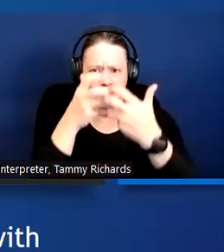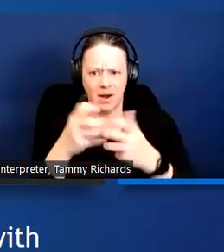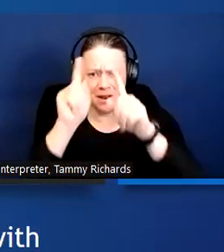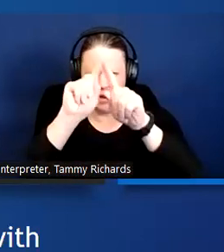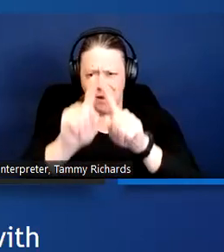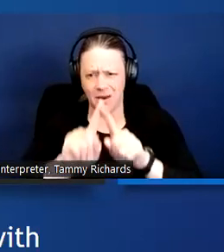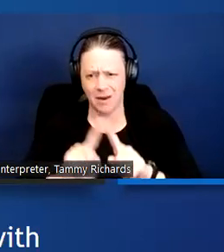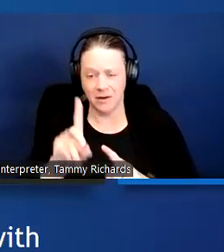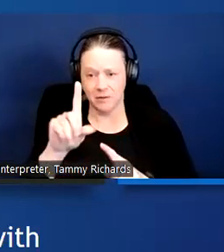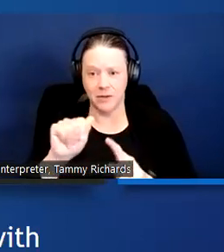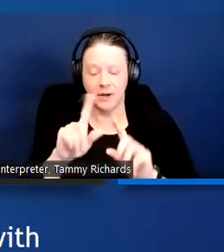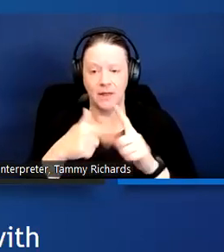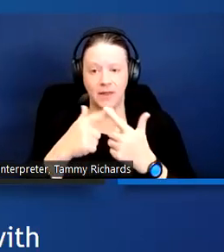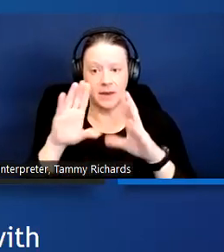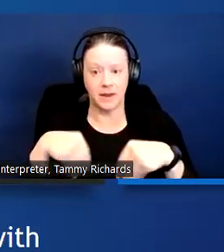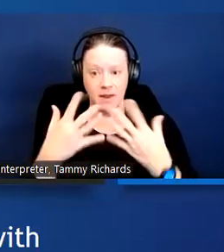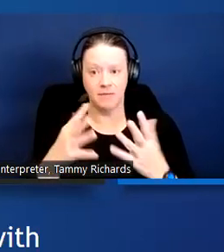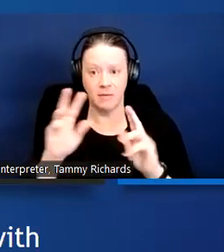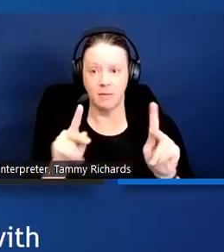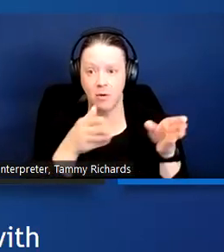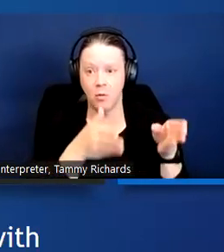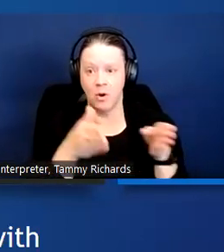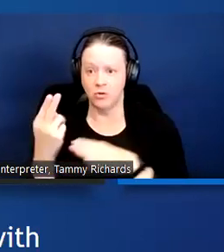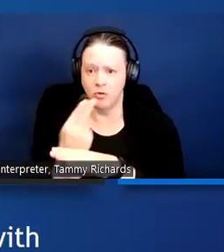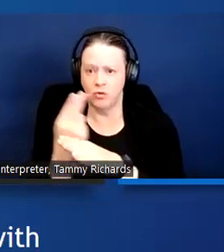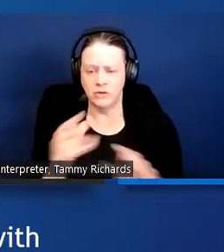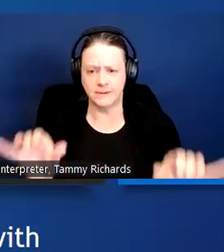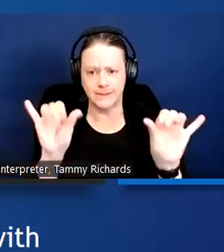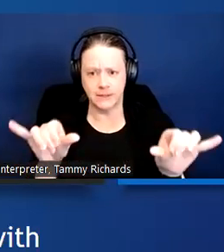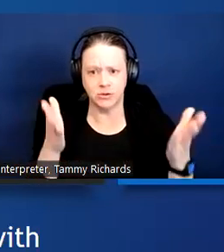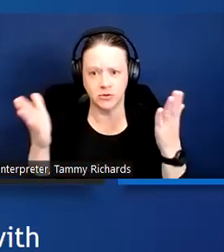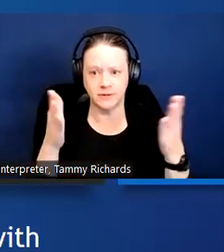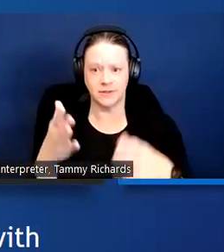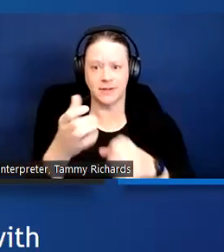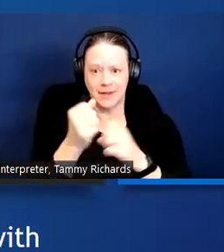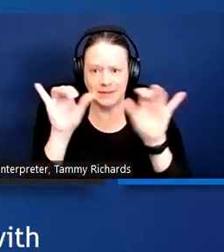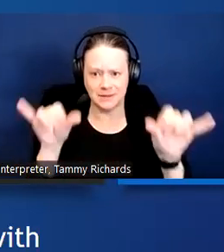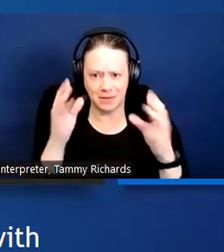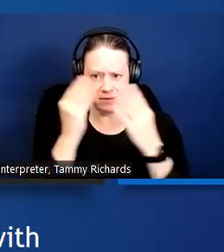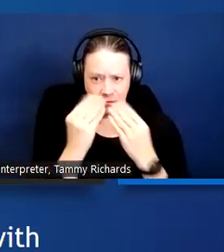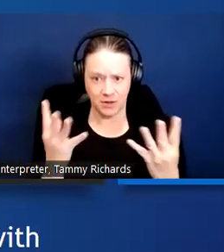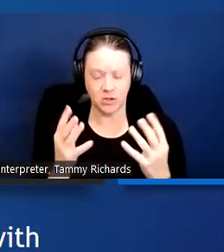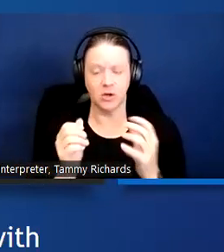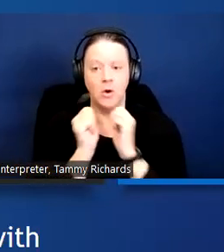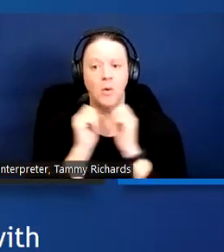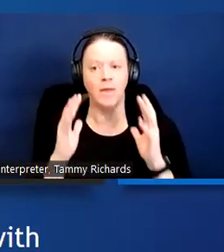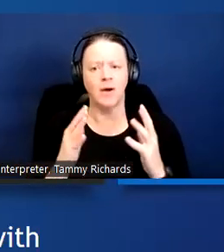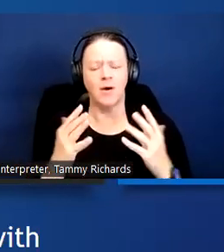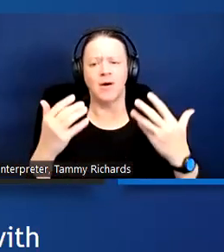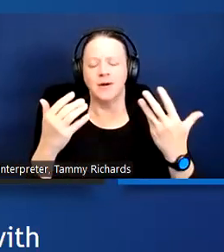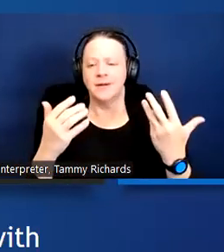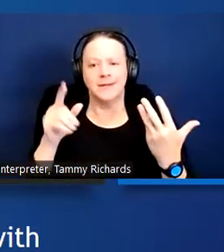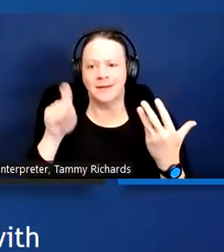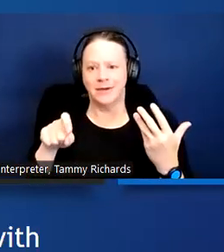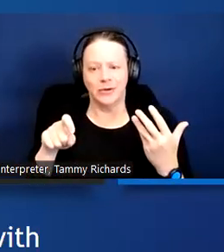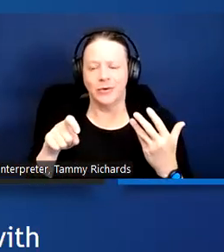them ways to use the same services, get the same information without having to go